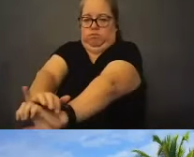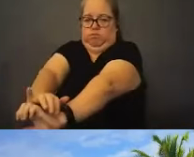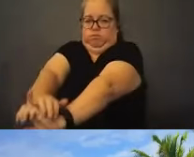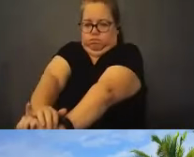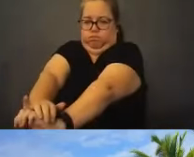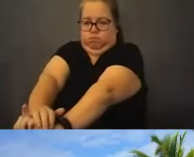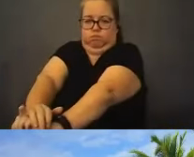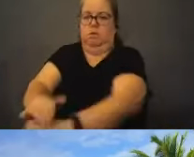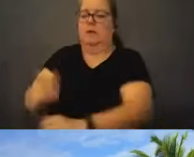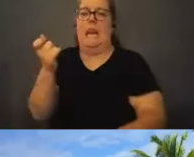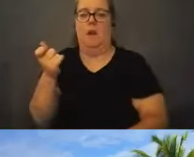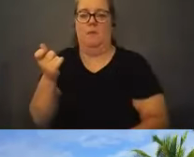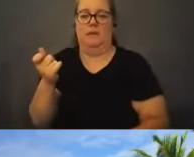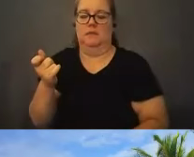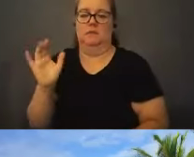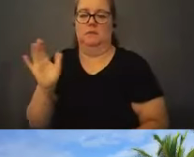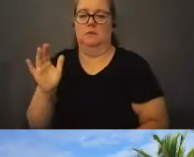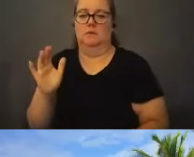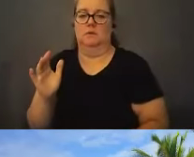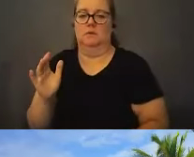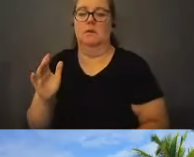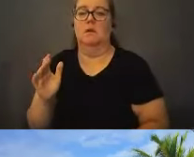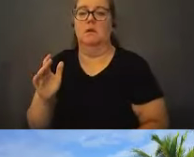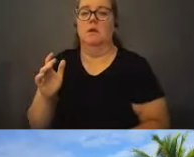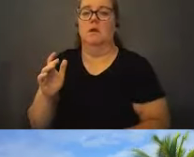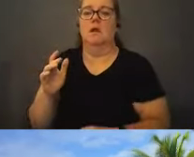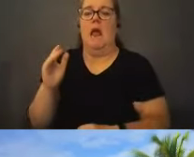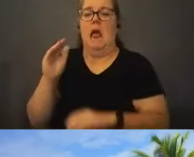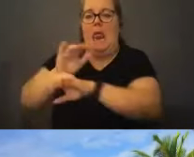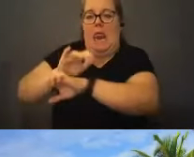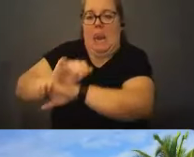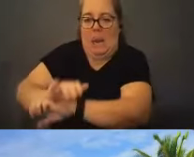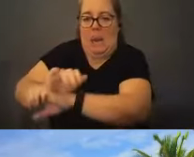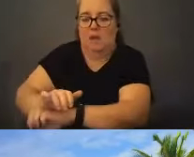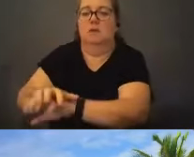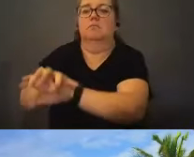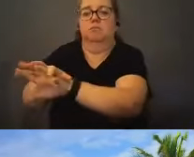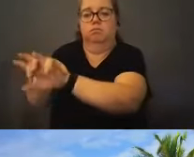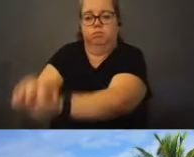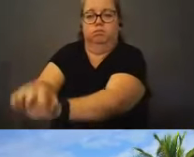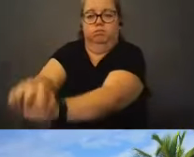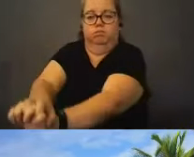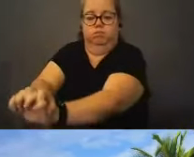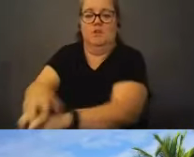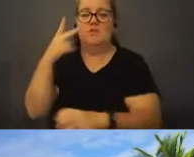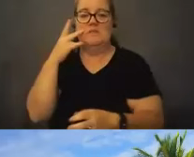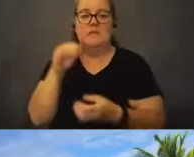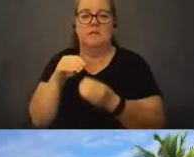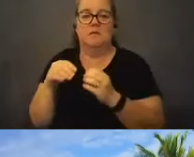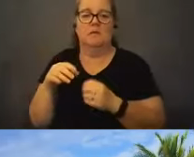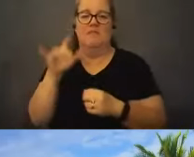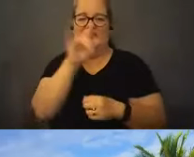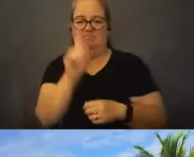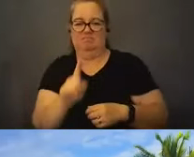a little bit less is 1/3 of the way down. And if you look at the numbers, it just means, you know,